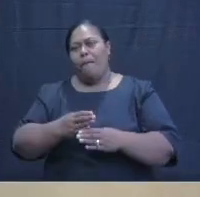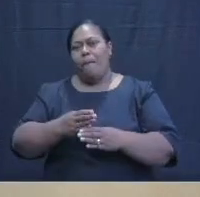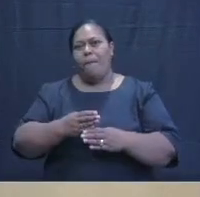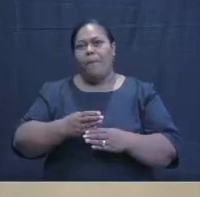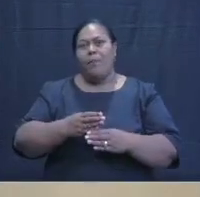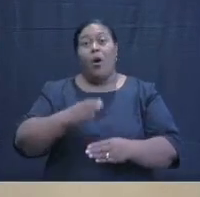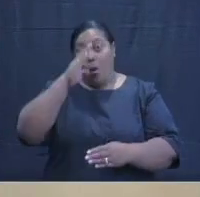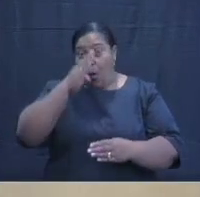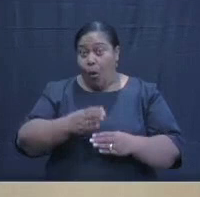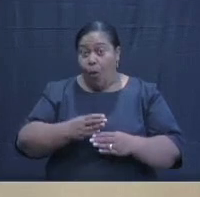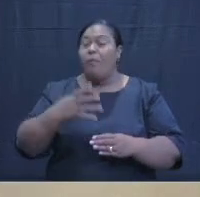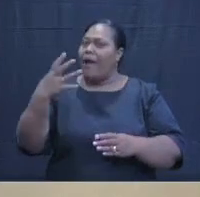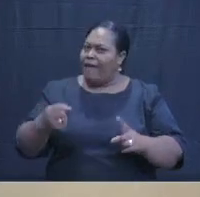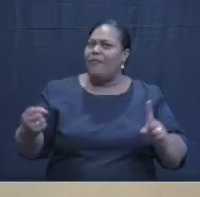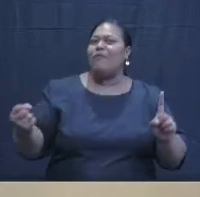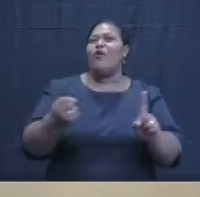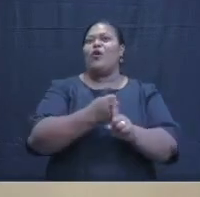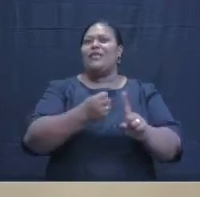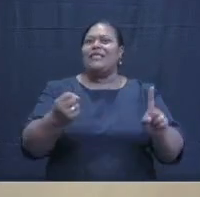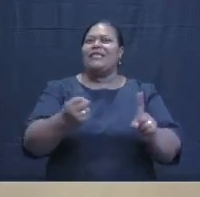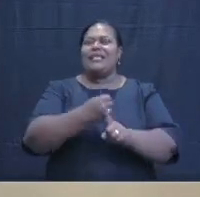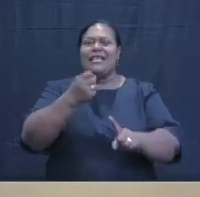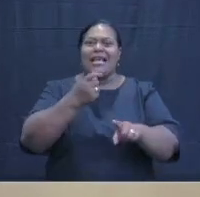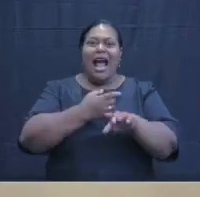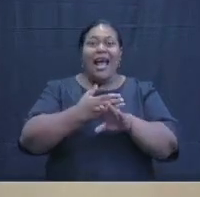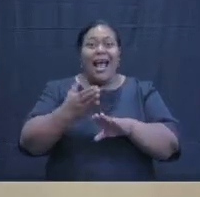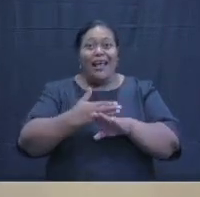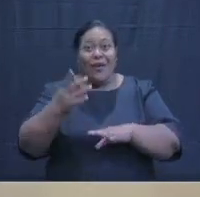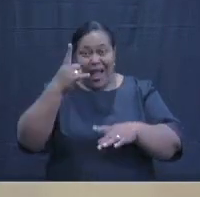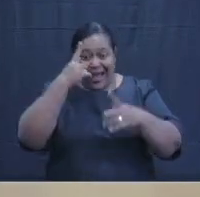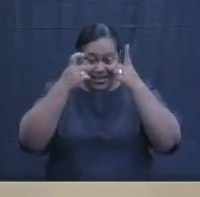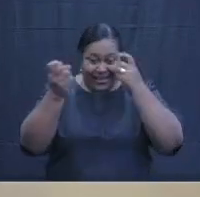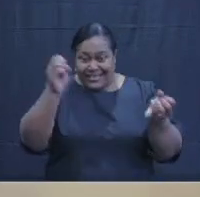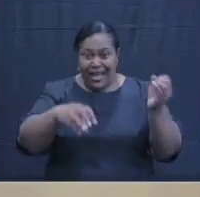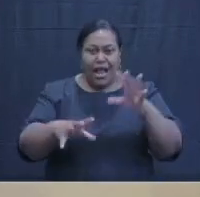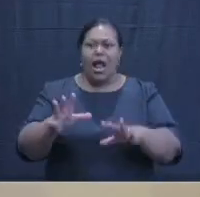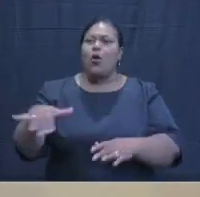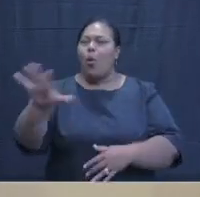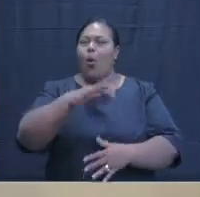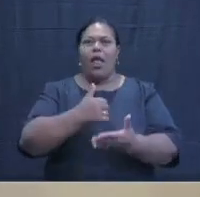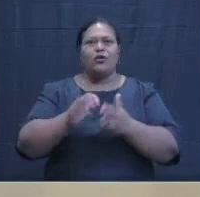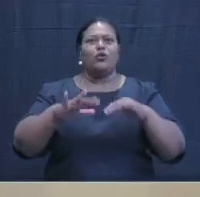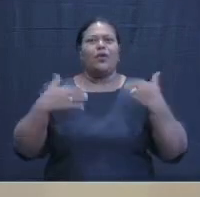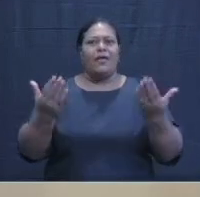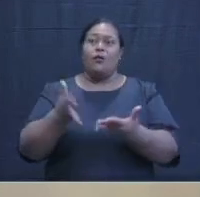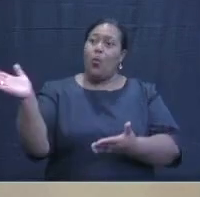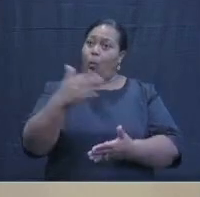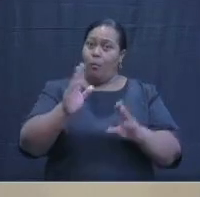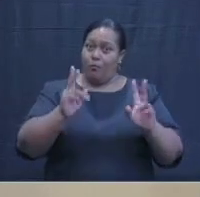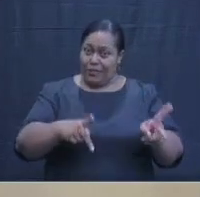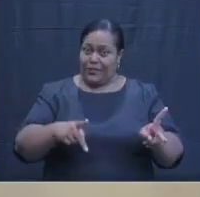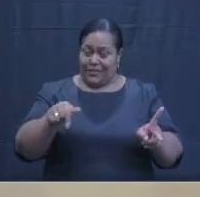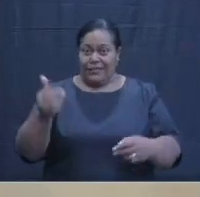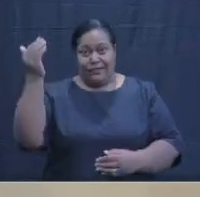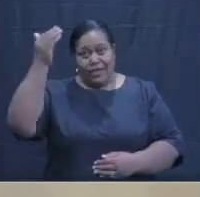hinged on advocacy, innovation, and collective action. Everyone present here this evening has the